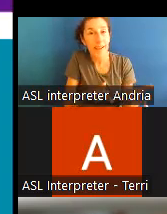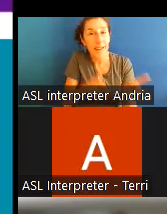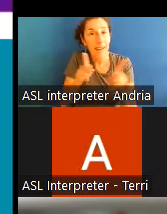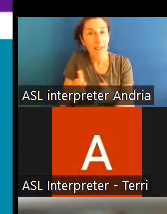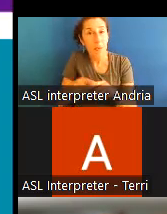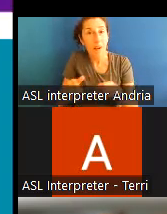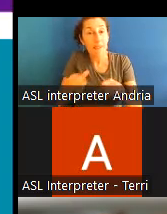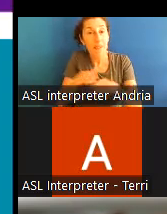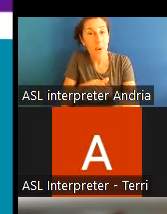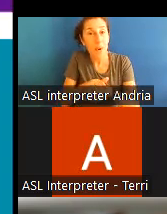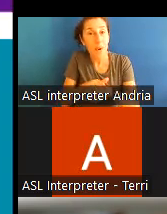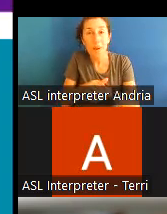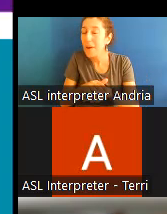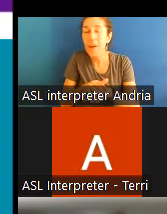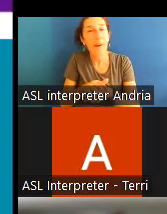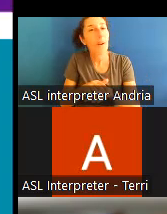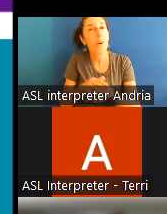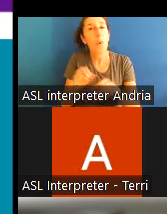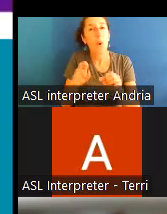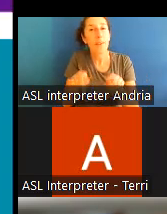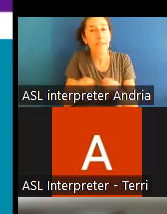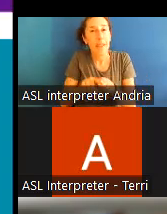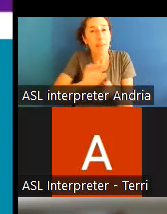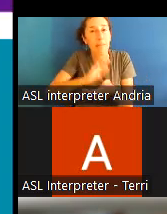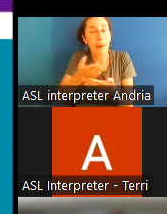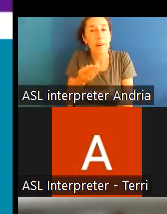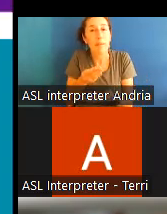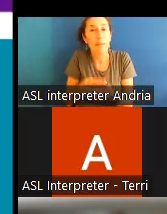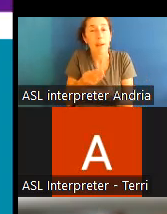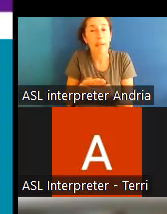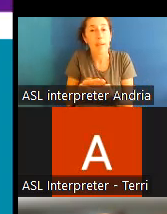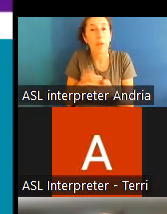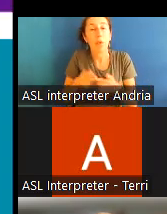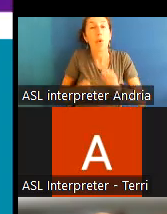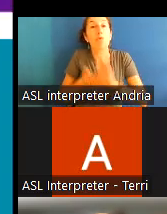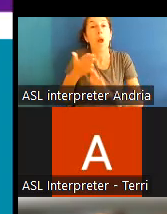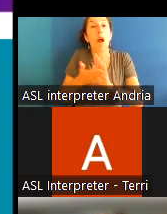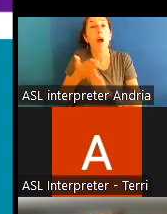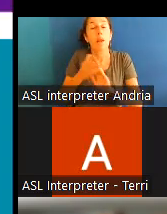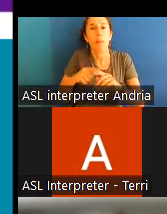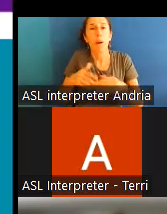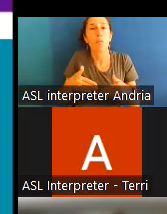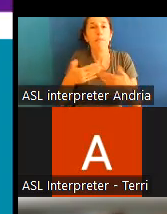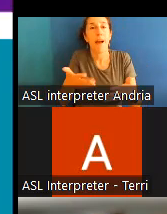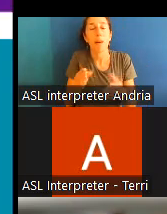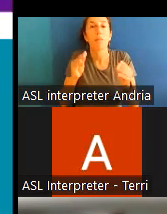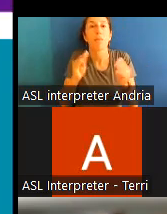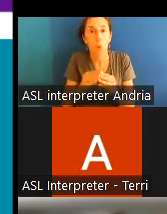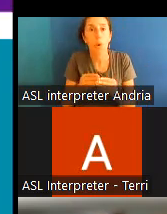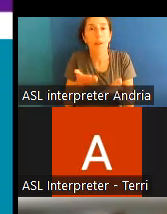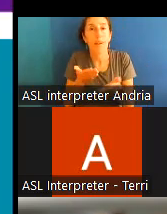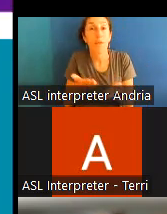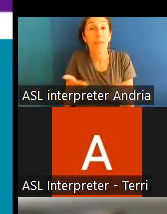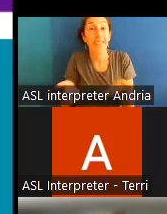to make all these services happen? And there was a little bit of a boost in what was called ARP